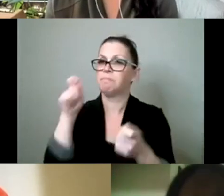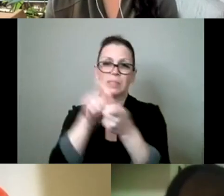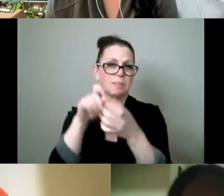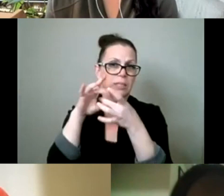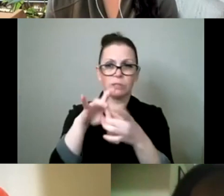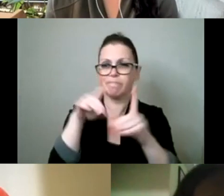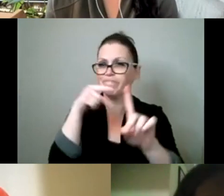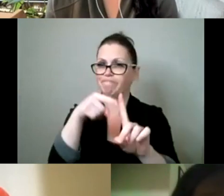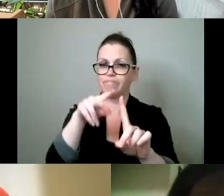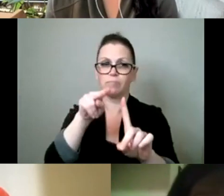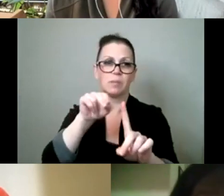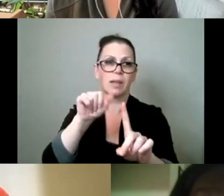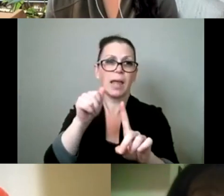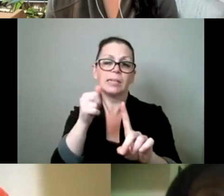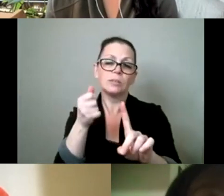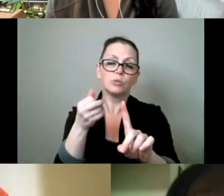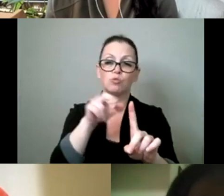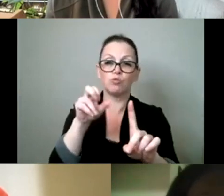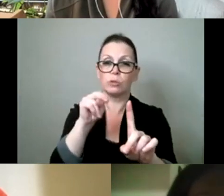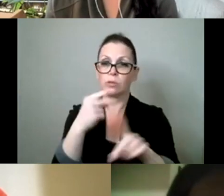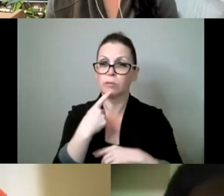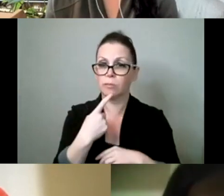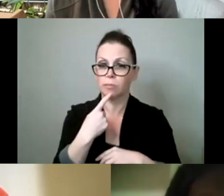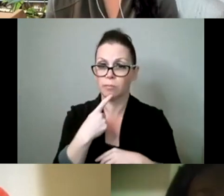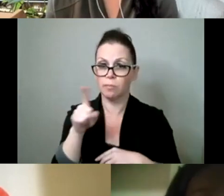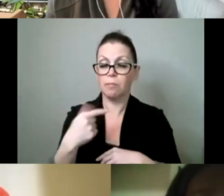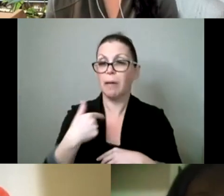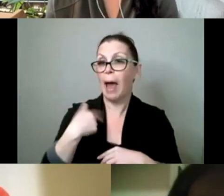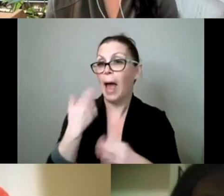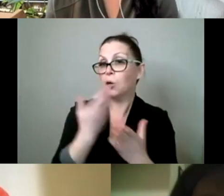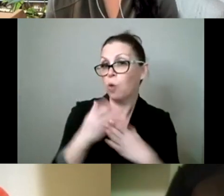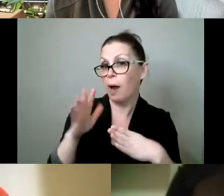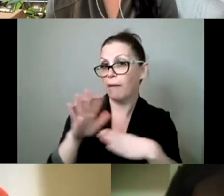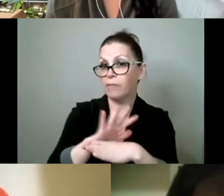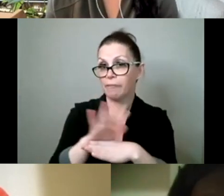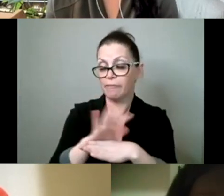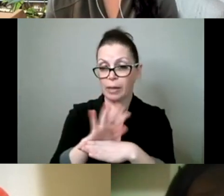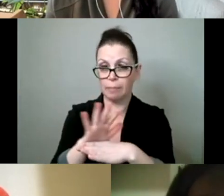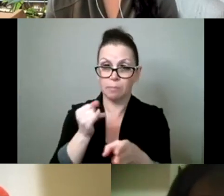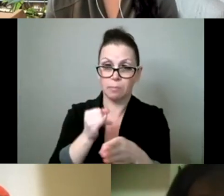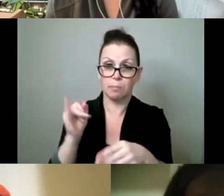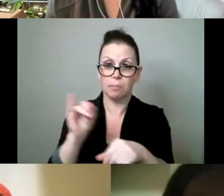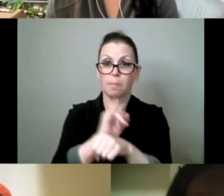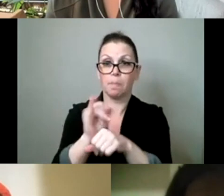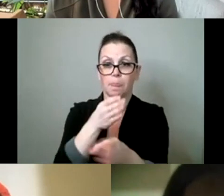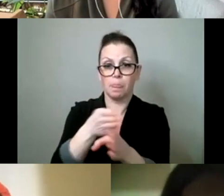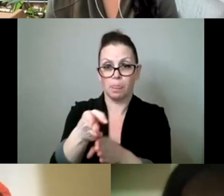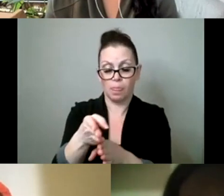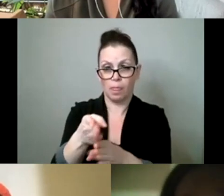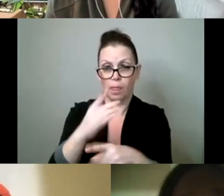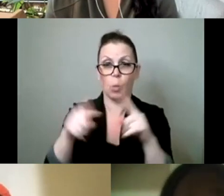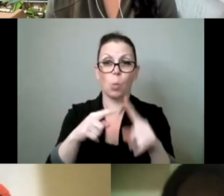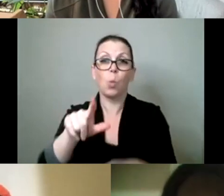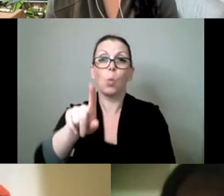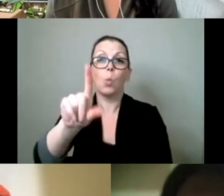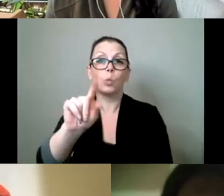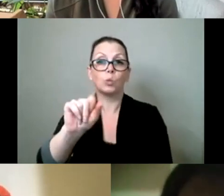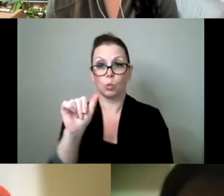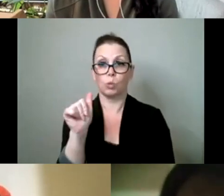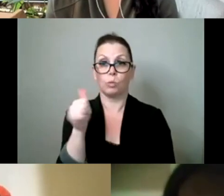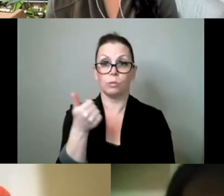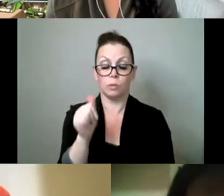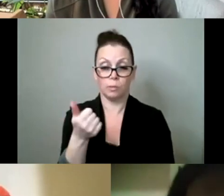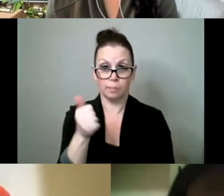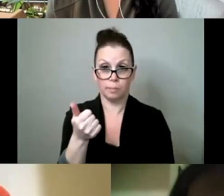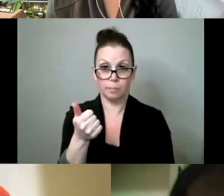me because I came into film specifically during 2010 when